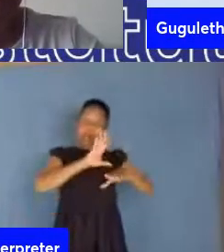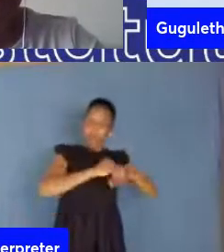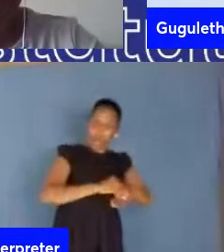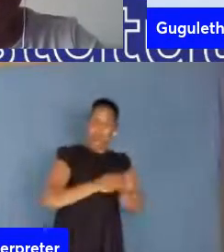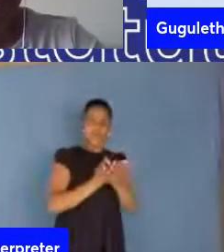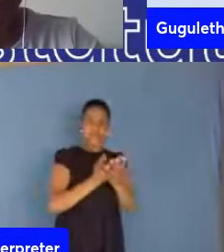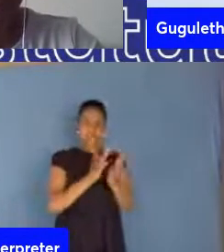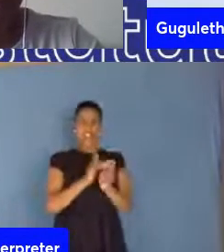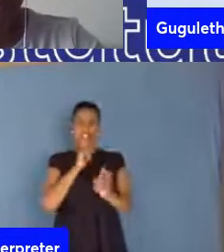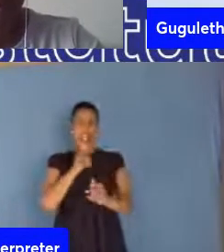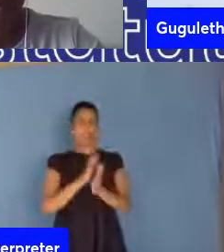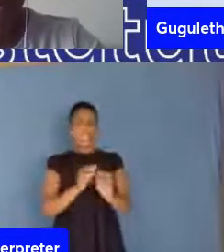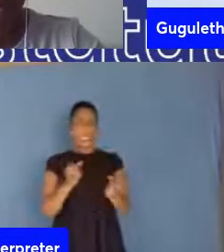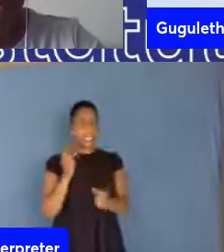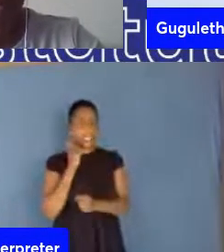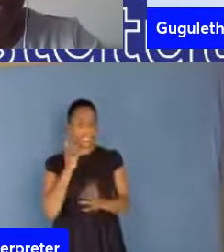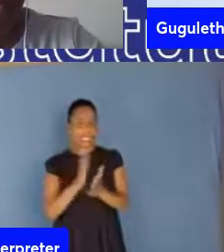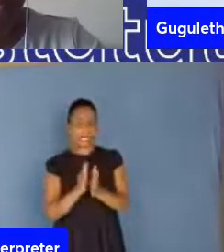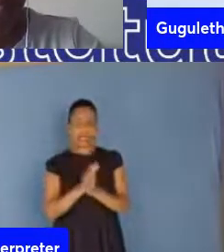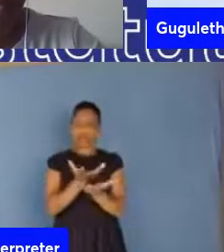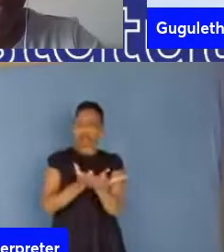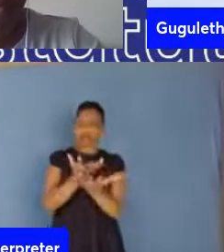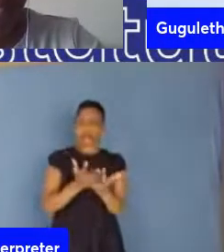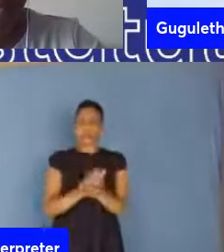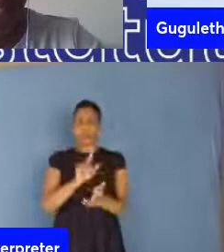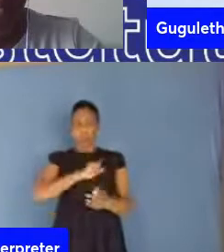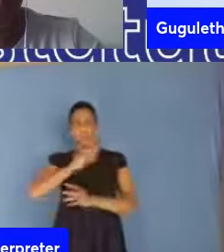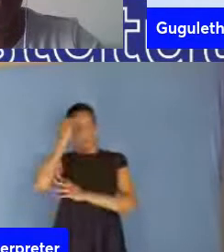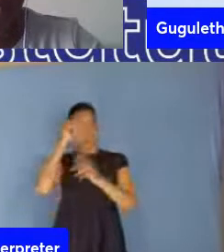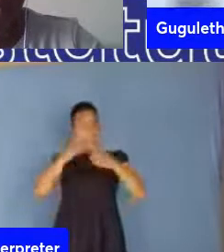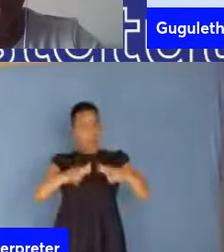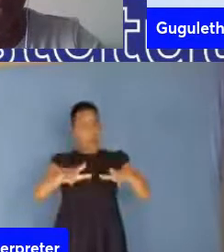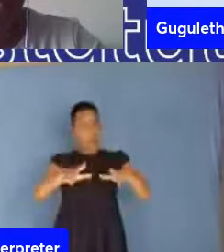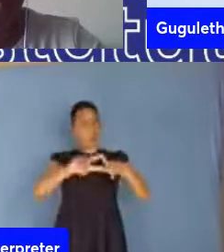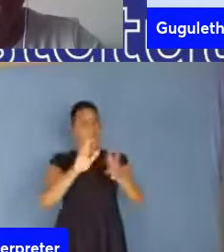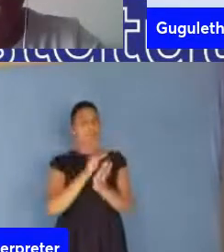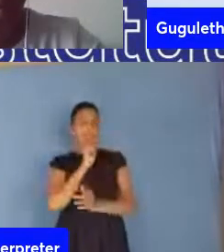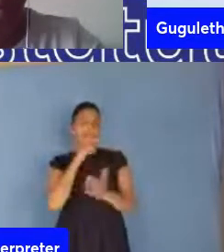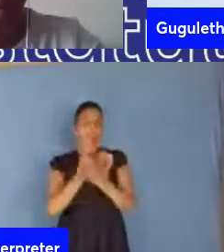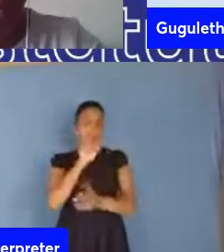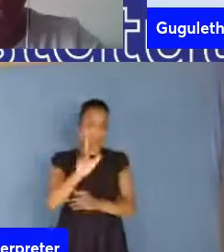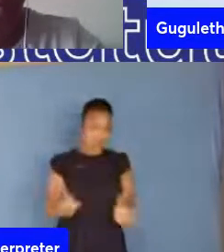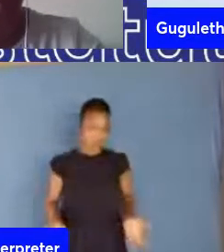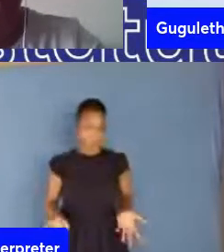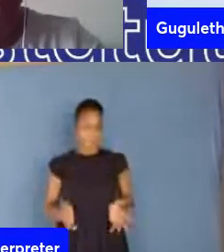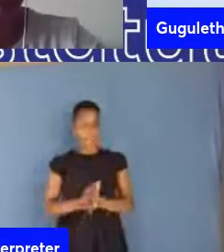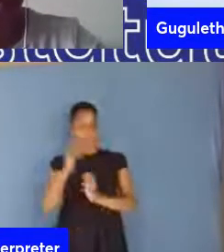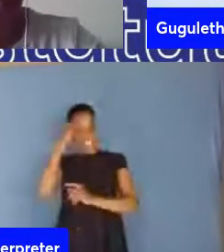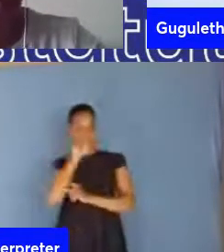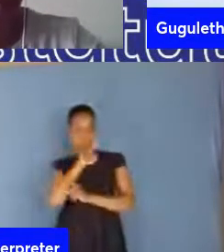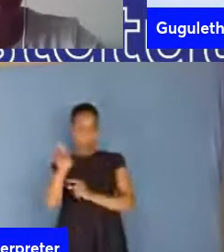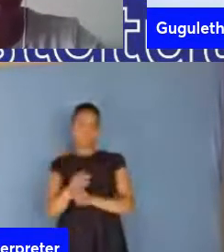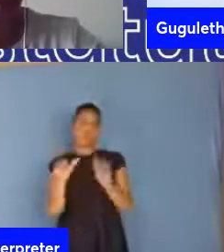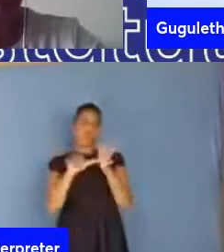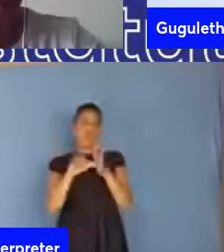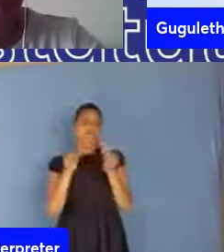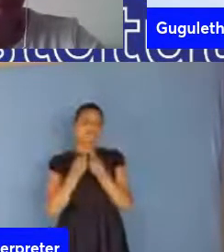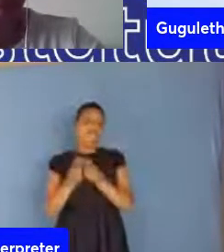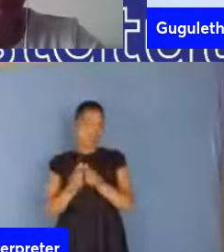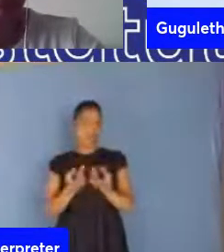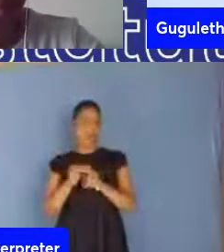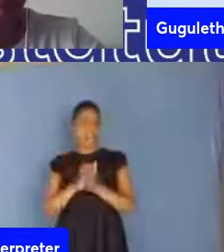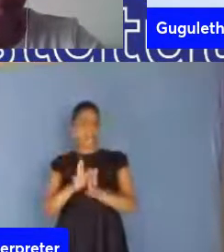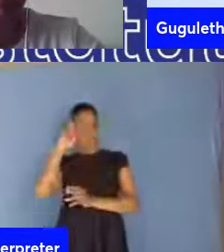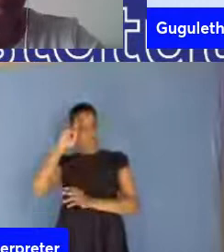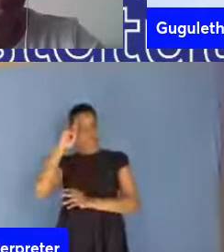because they are equipped with the language. So I think those are very important things. But I really do think you can start teaching